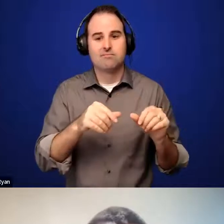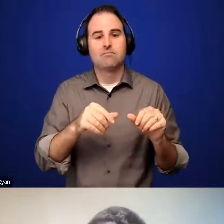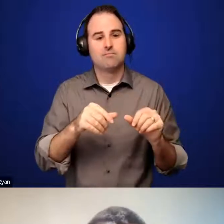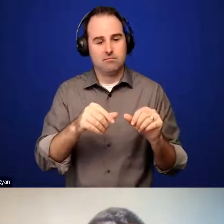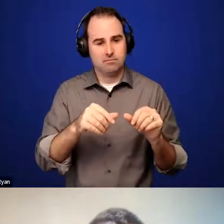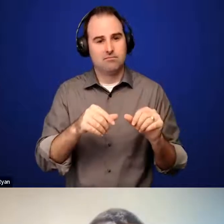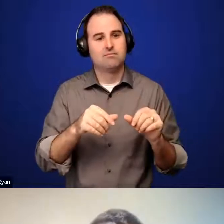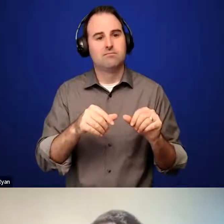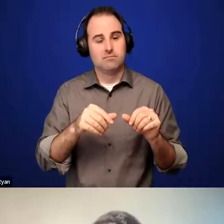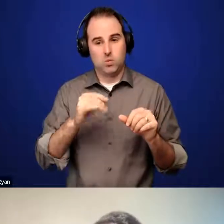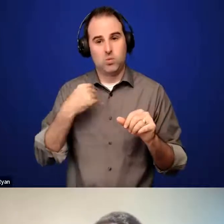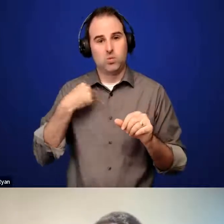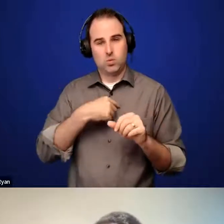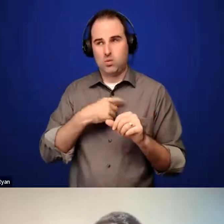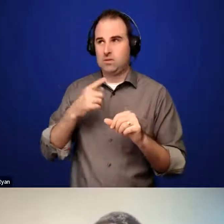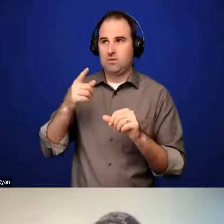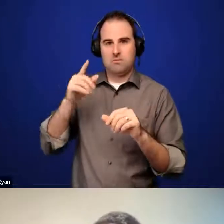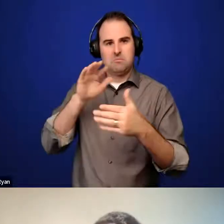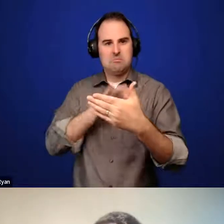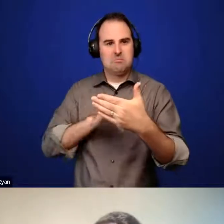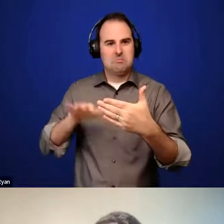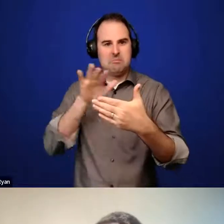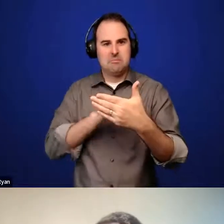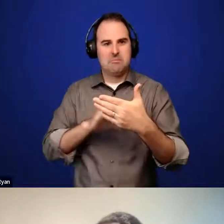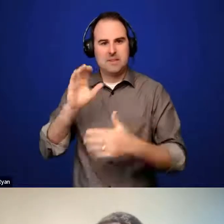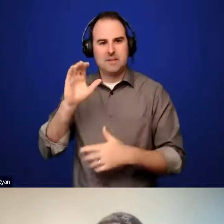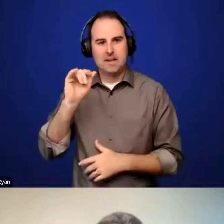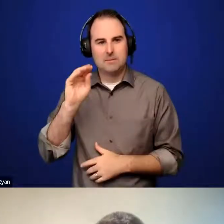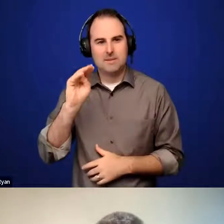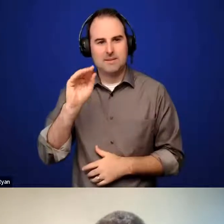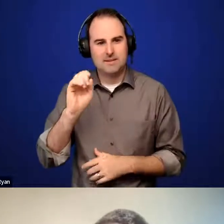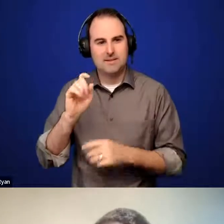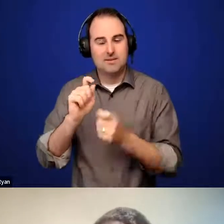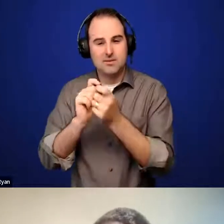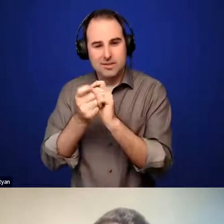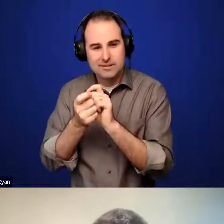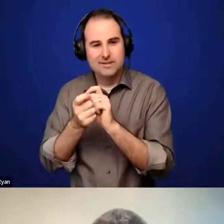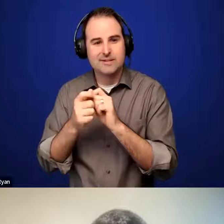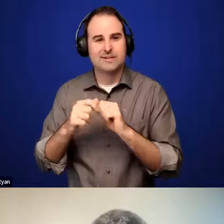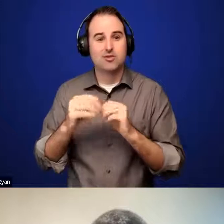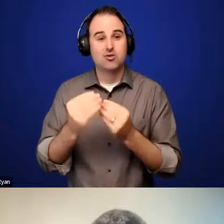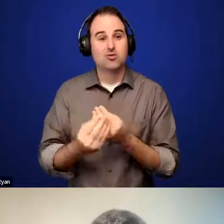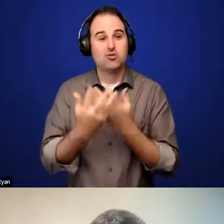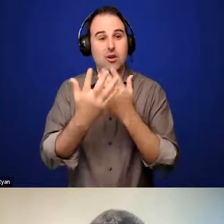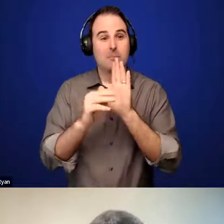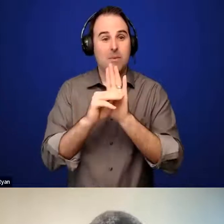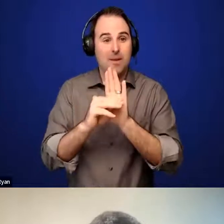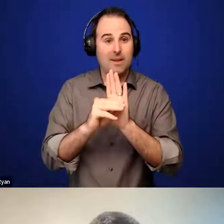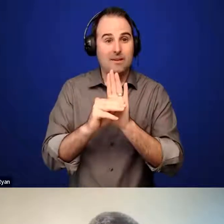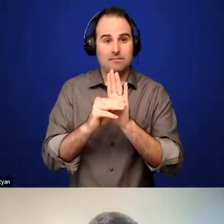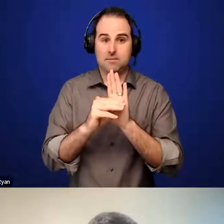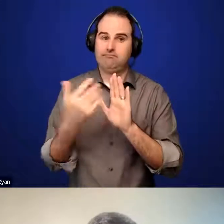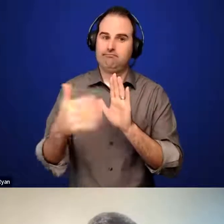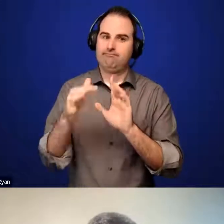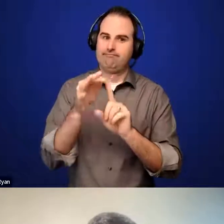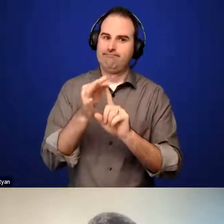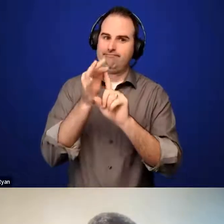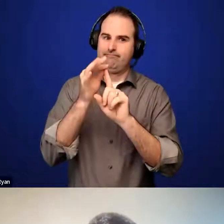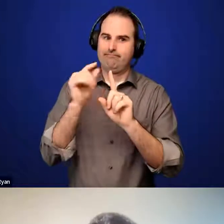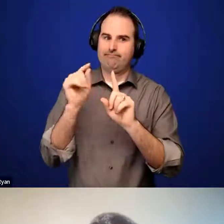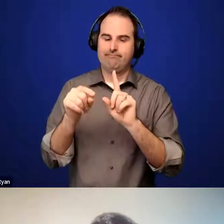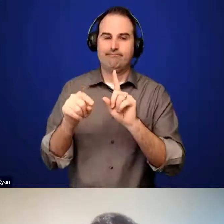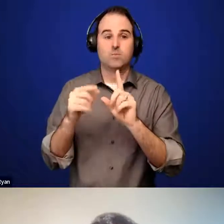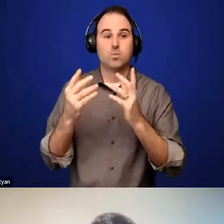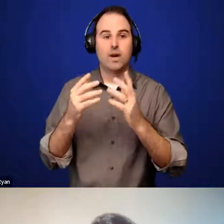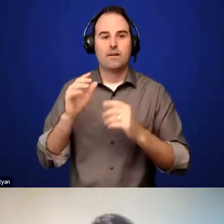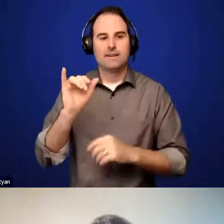lot of climate change and crop modeling, especially yield loss. And